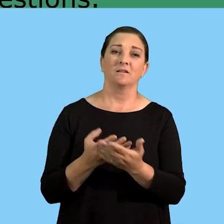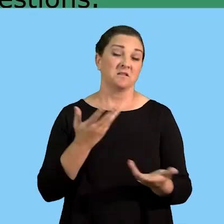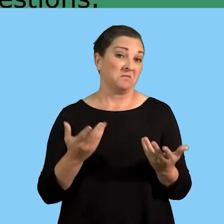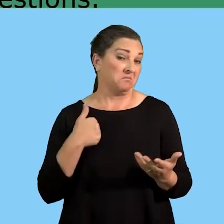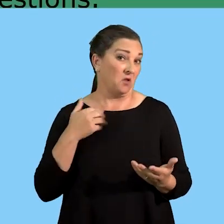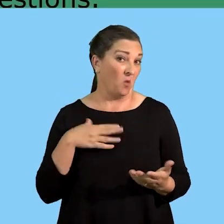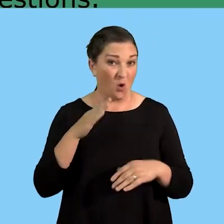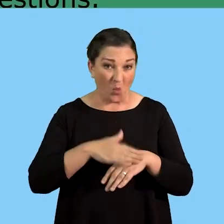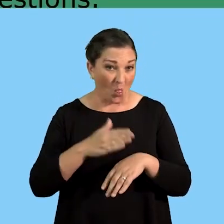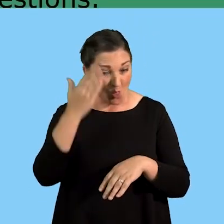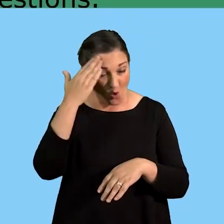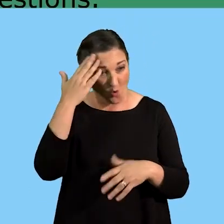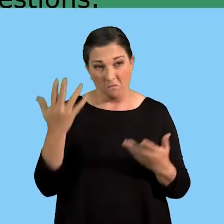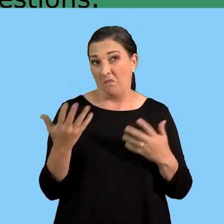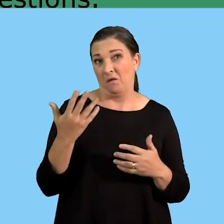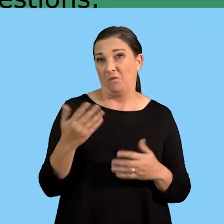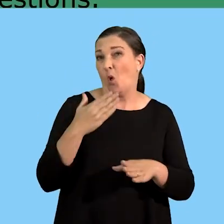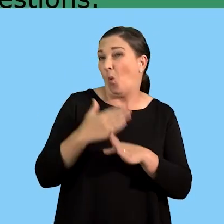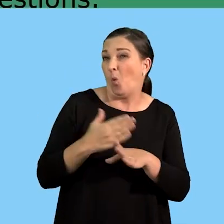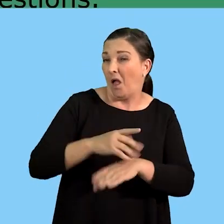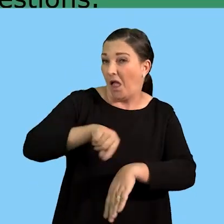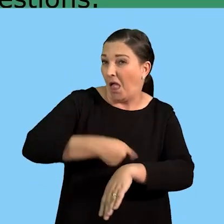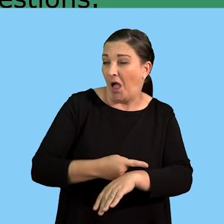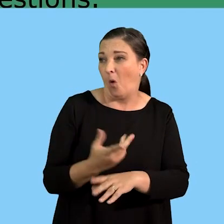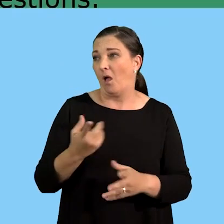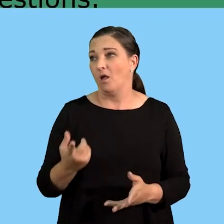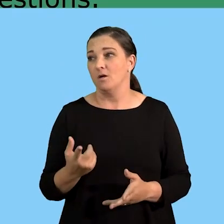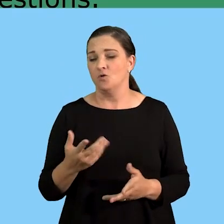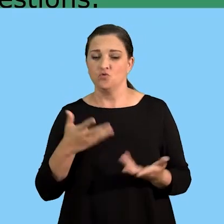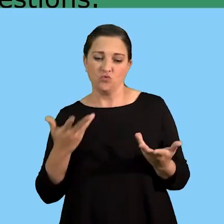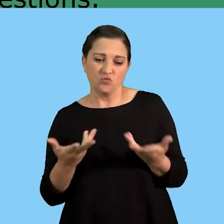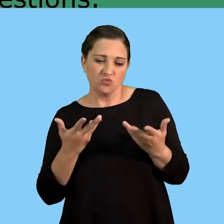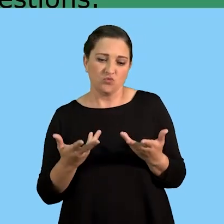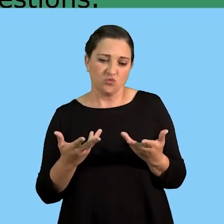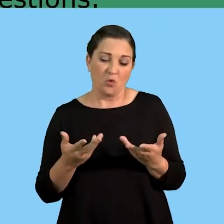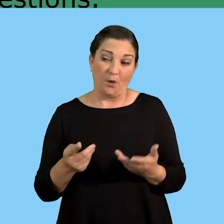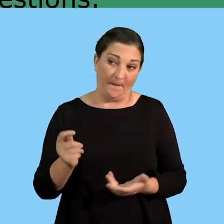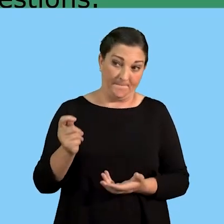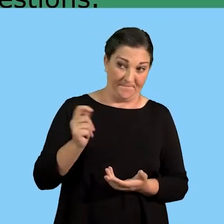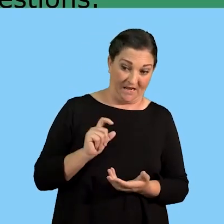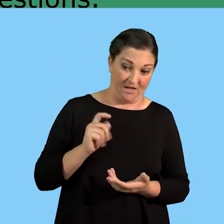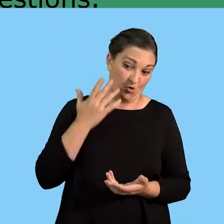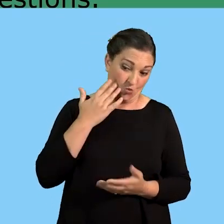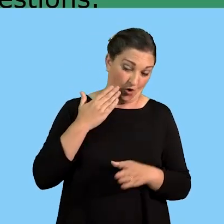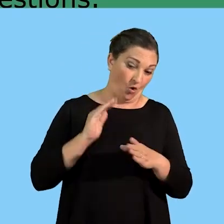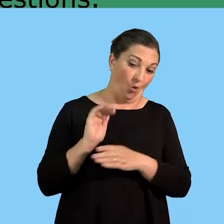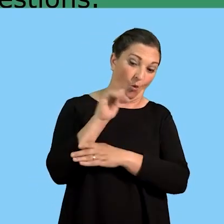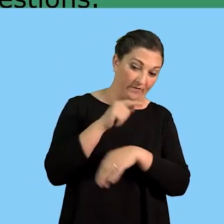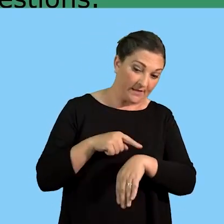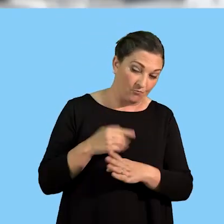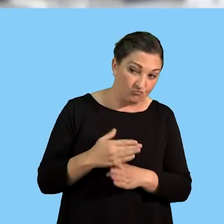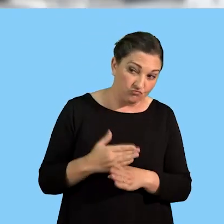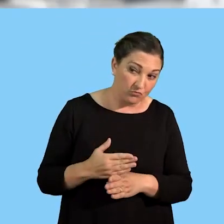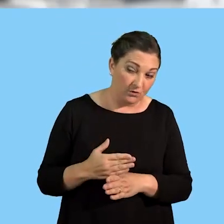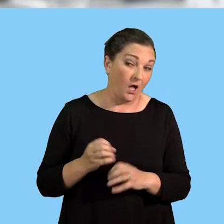own questions that they might want to find out about the business, such as the working hours, or maybe how much it is that they're paid